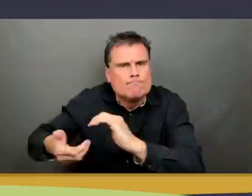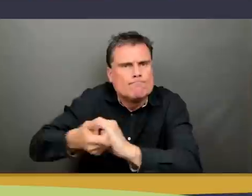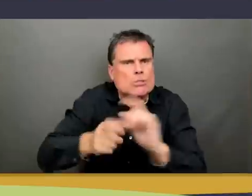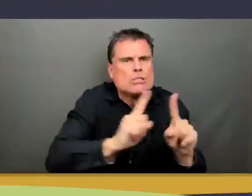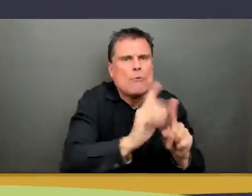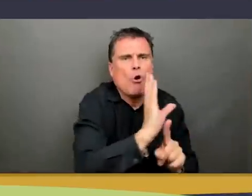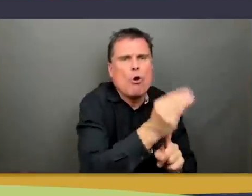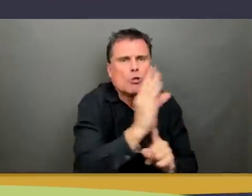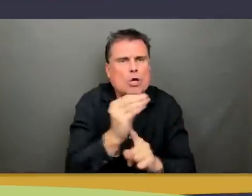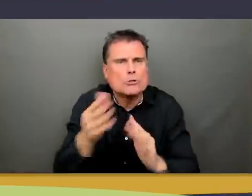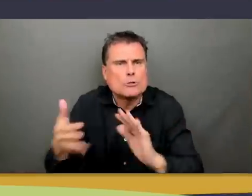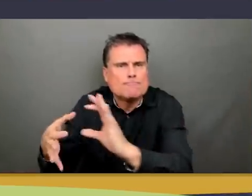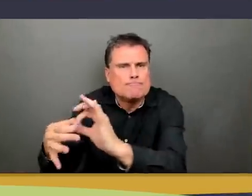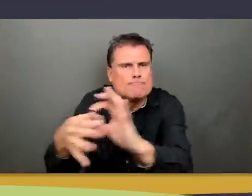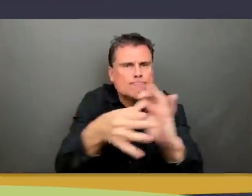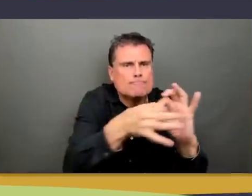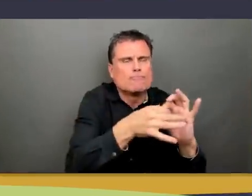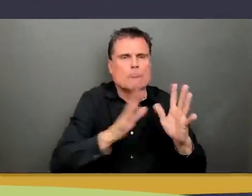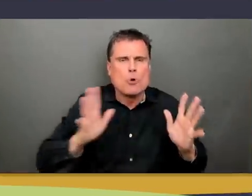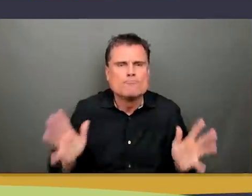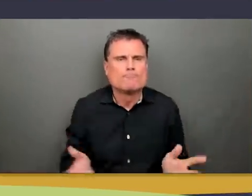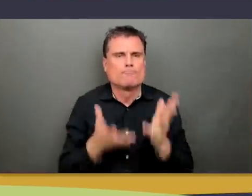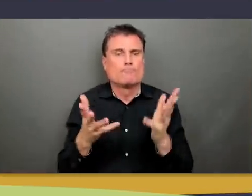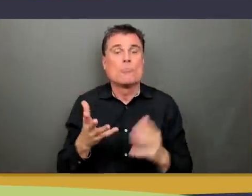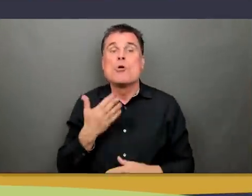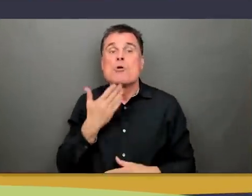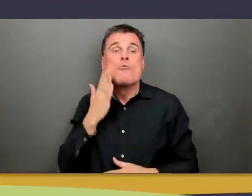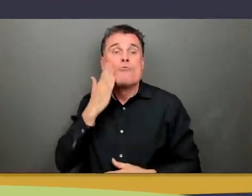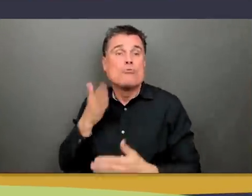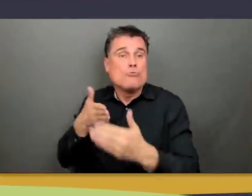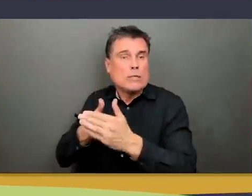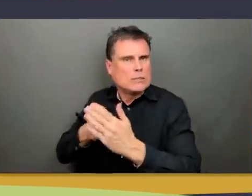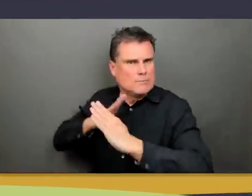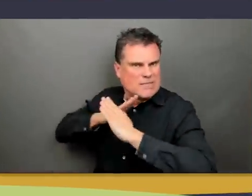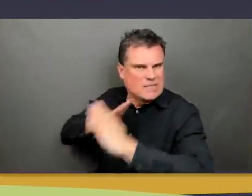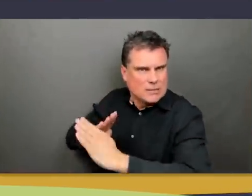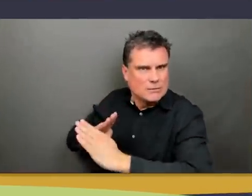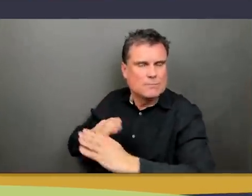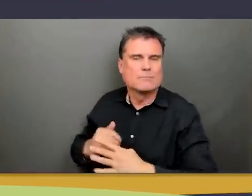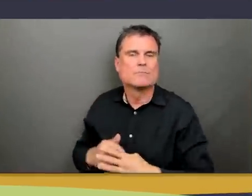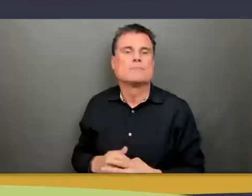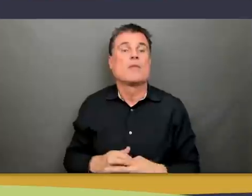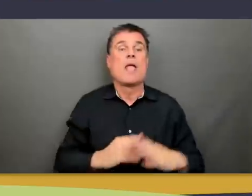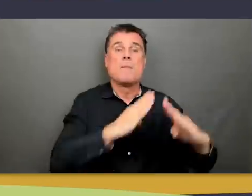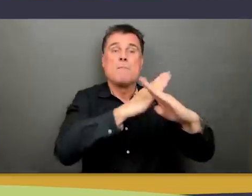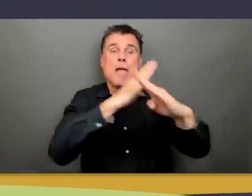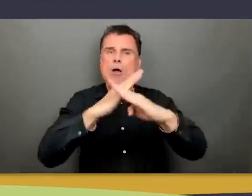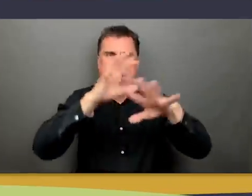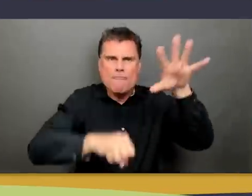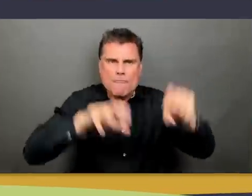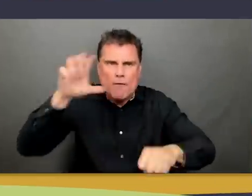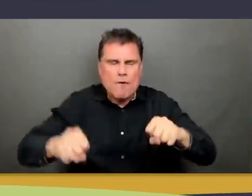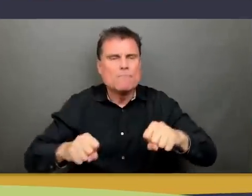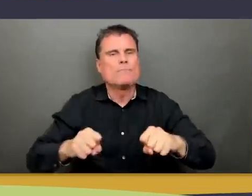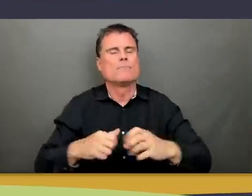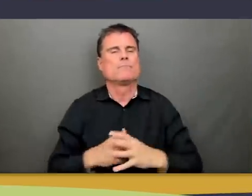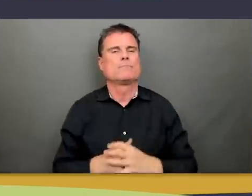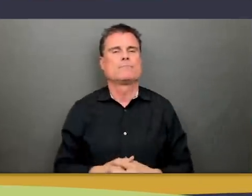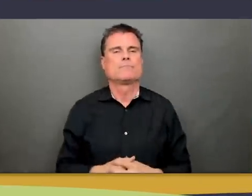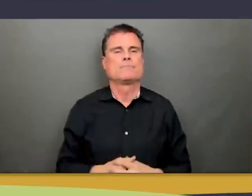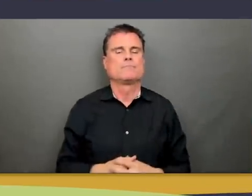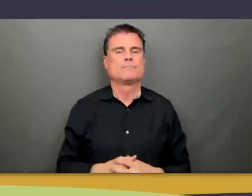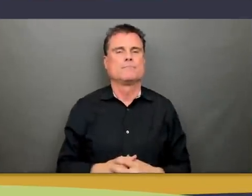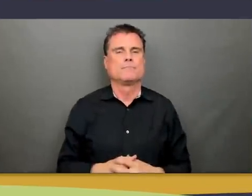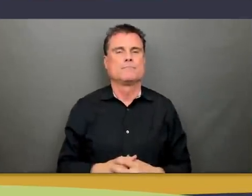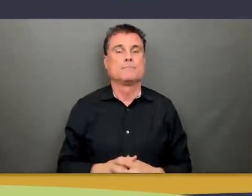communities. Let's start with our honorable mentions for our last category. First, we have Kiranjit Shokar